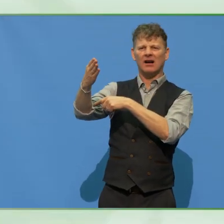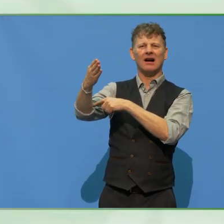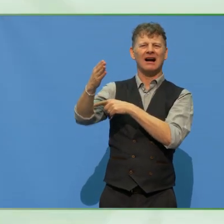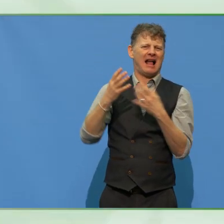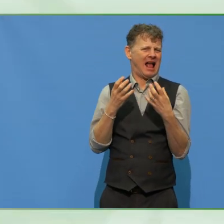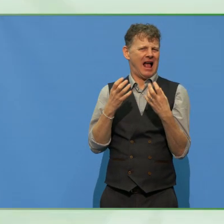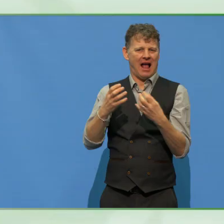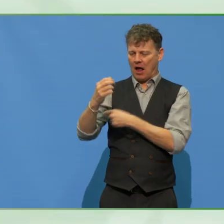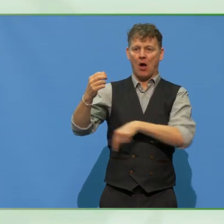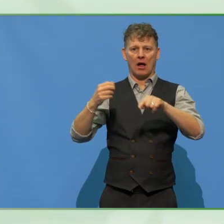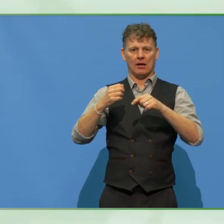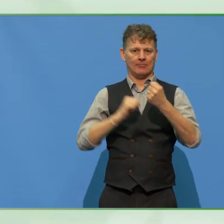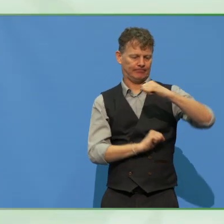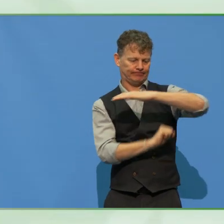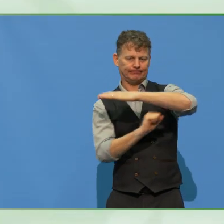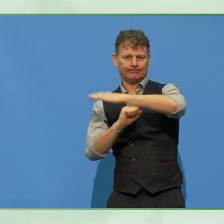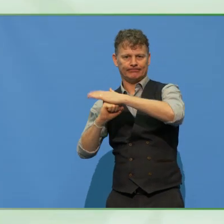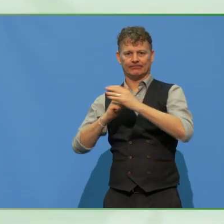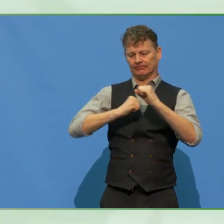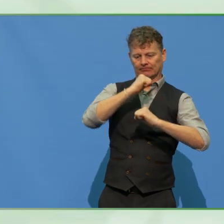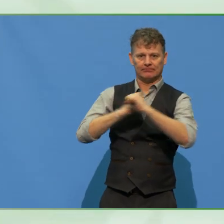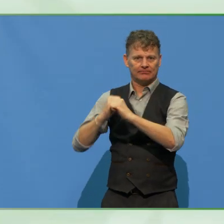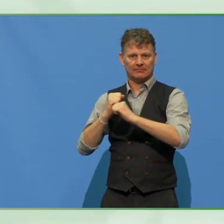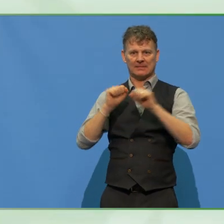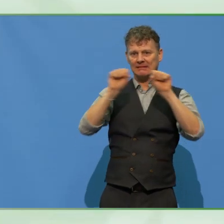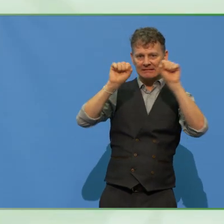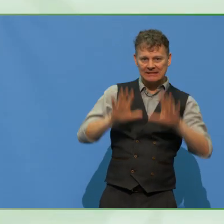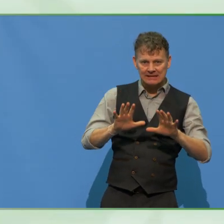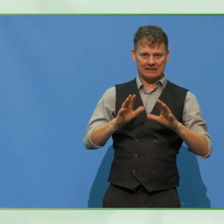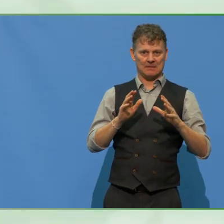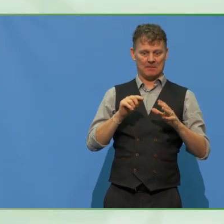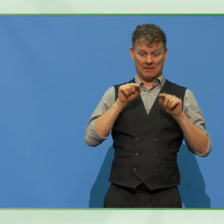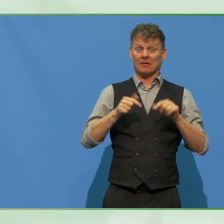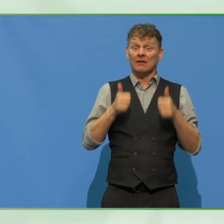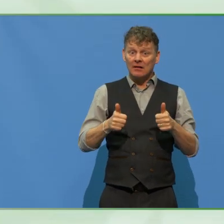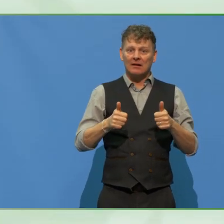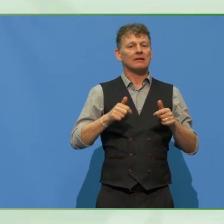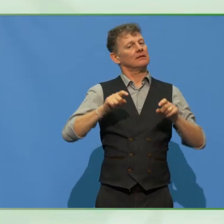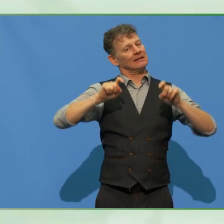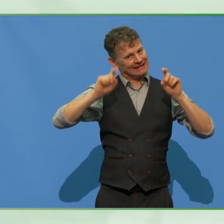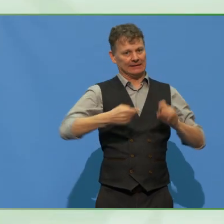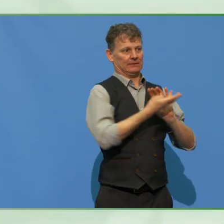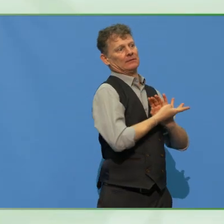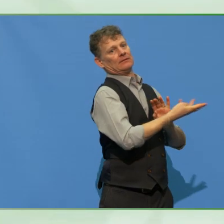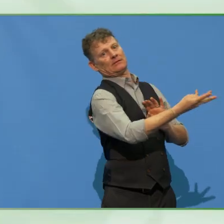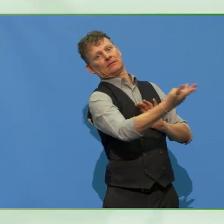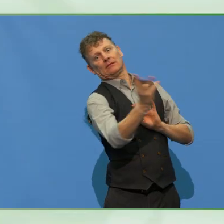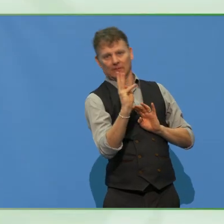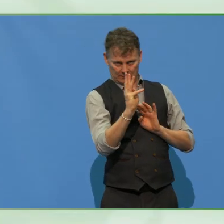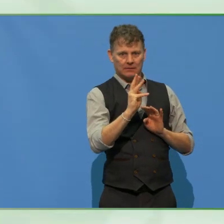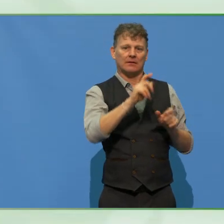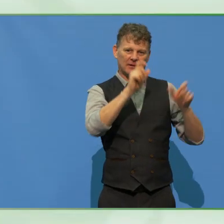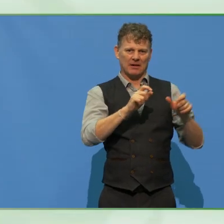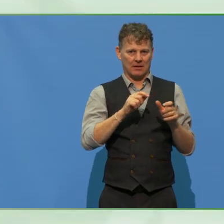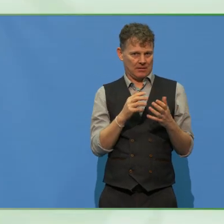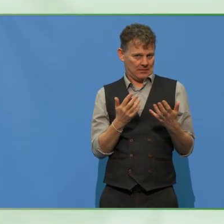muscle, how to motivate, inspire, and build systems that get